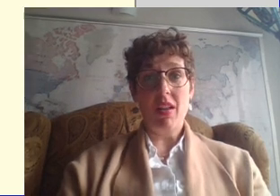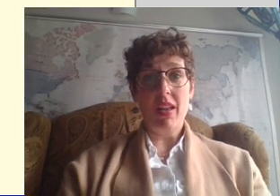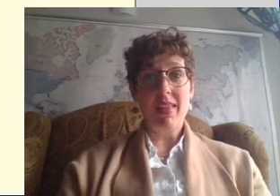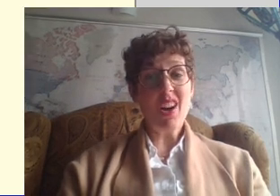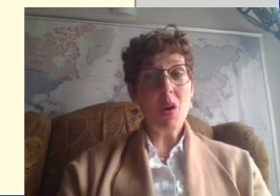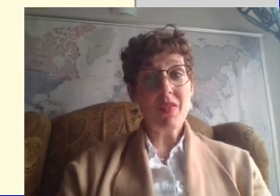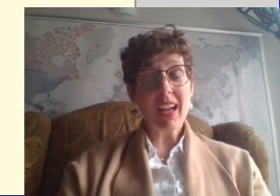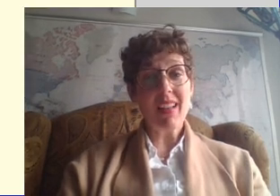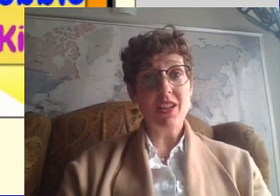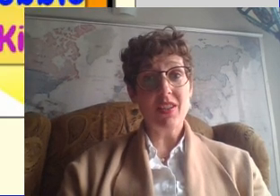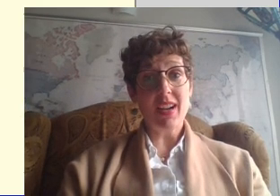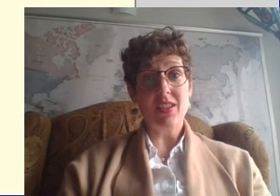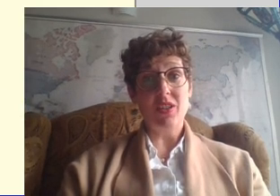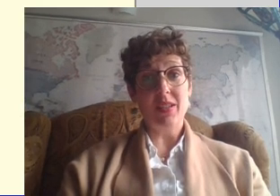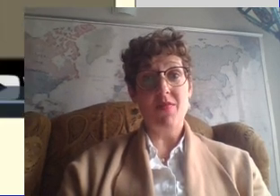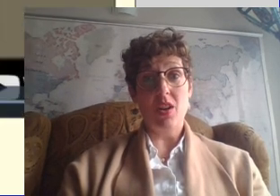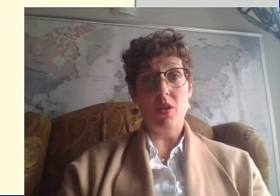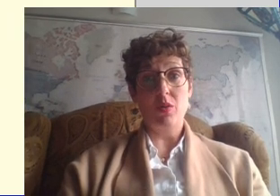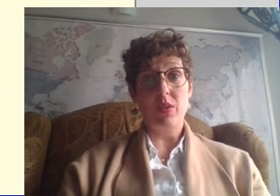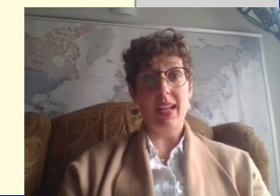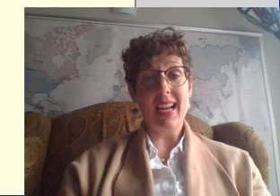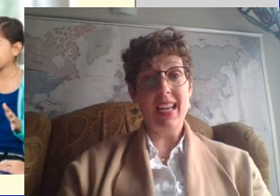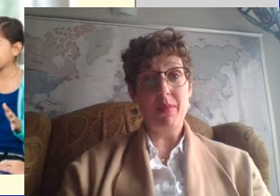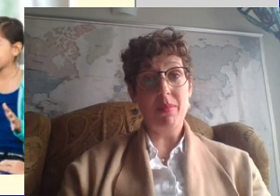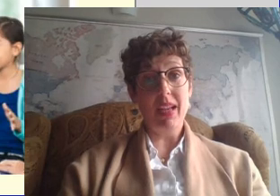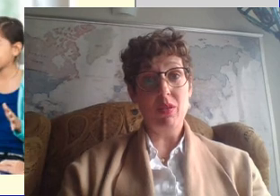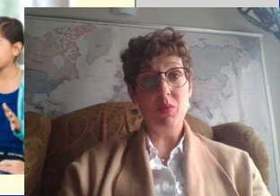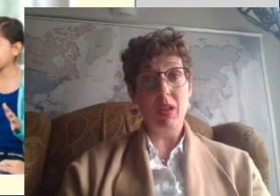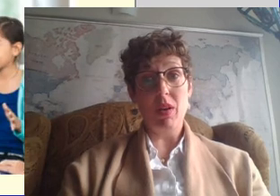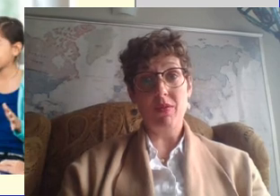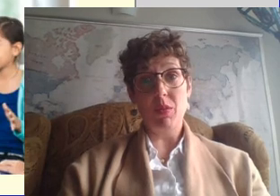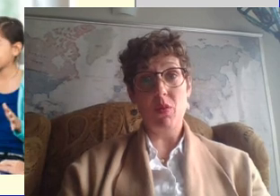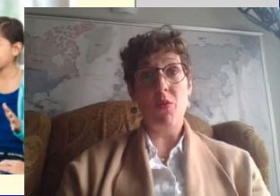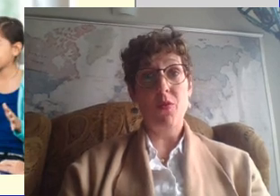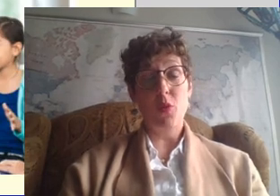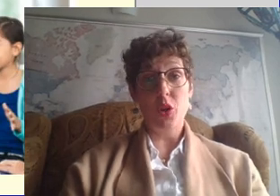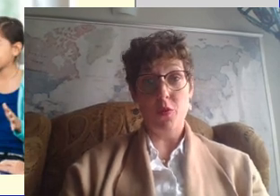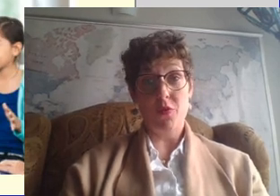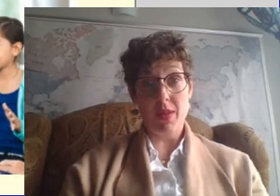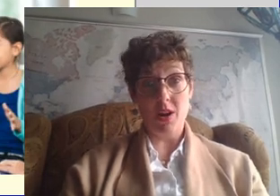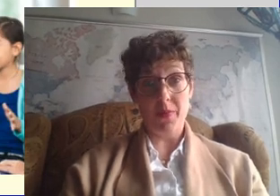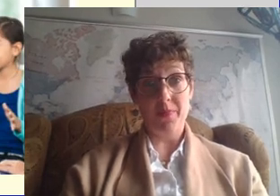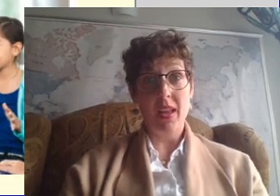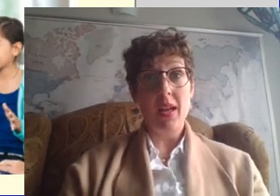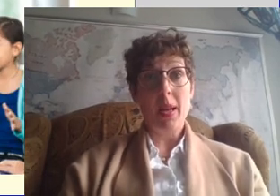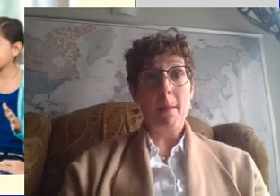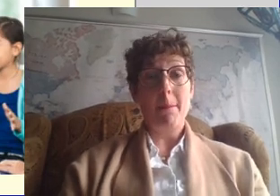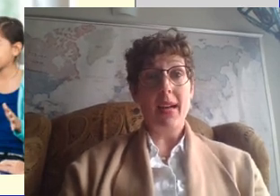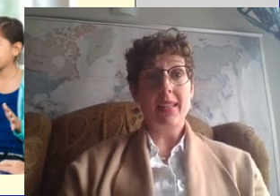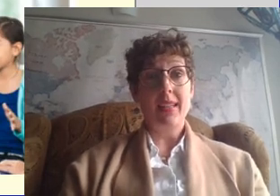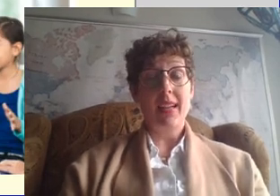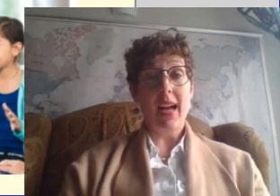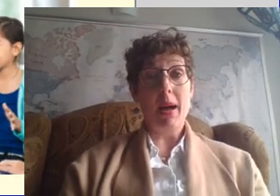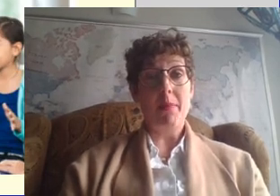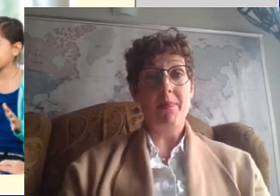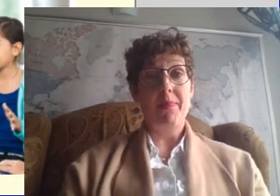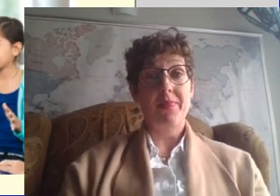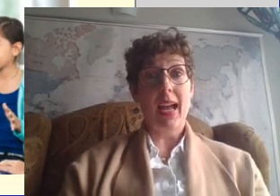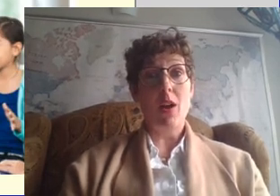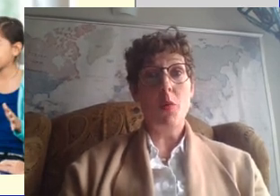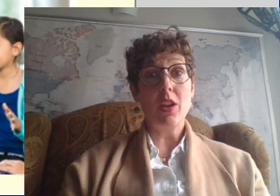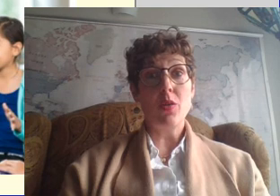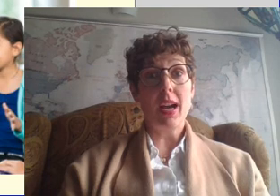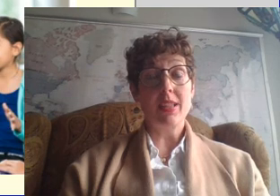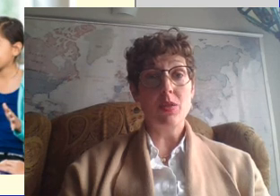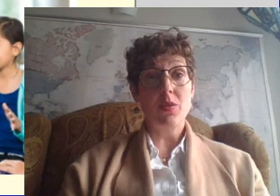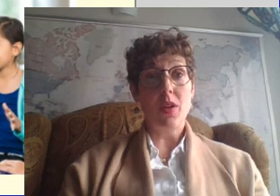Okay, I think all we've got left here, guys, are some videos, and I can't play those really well for you from here. But